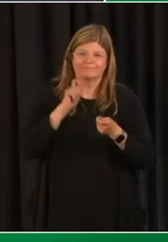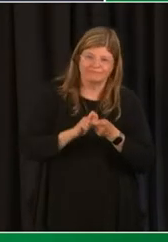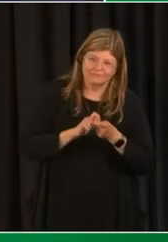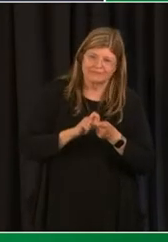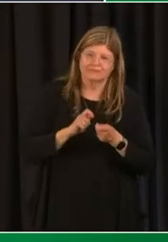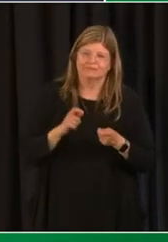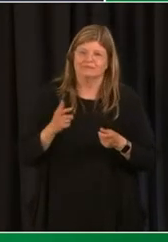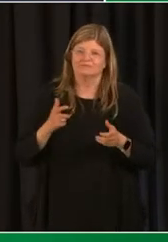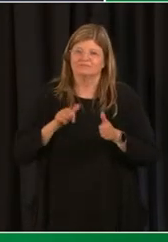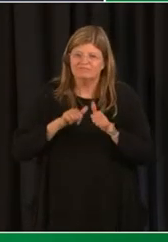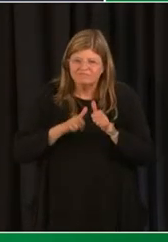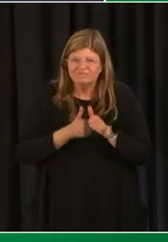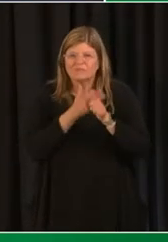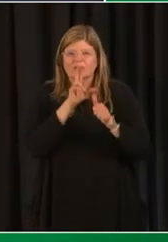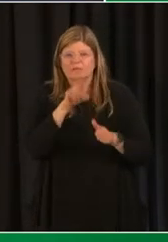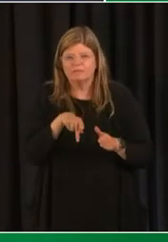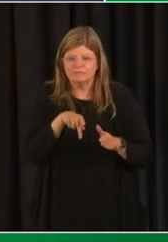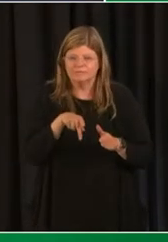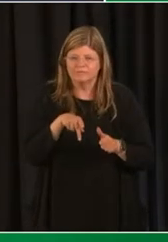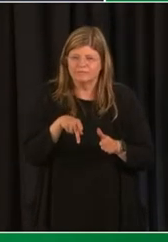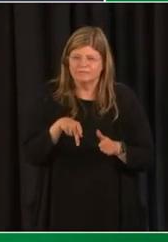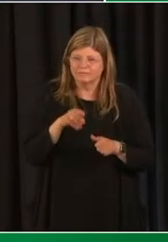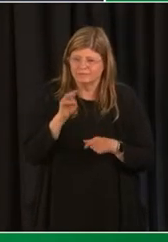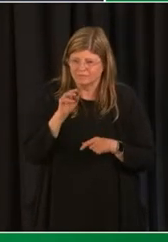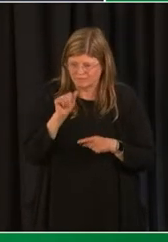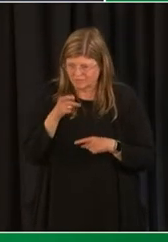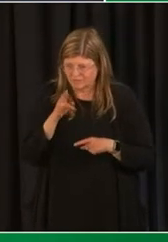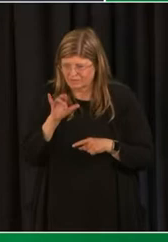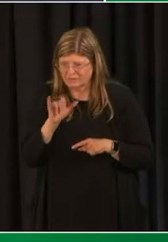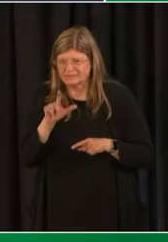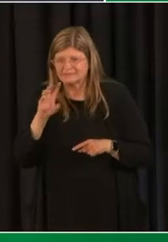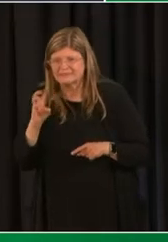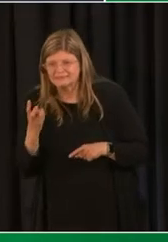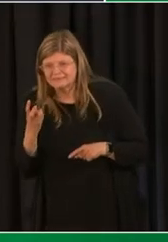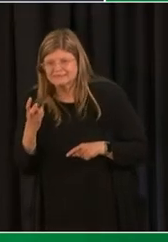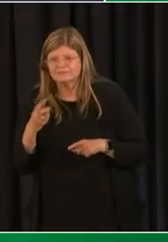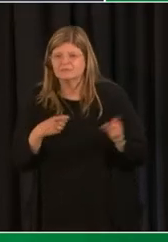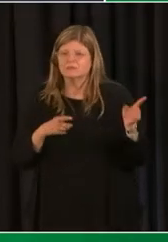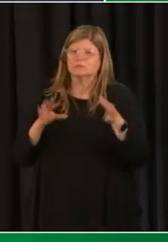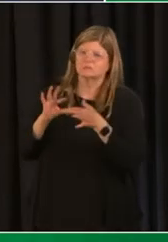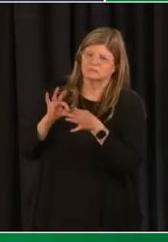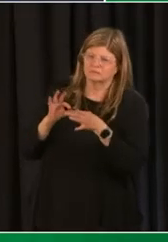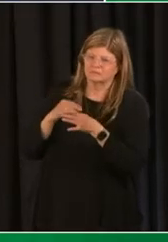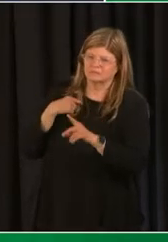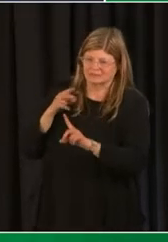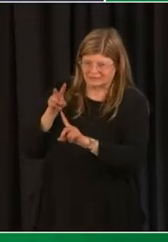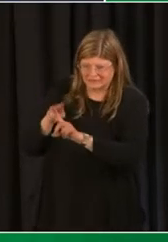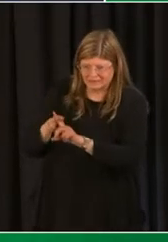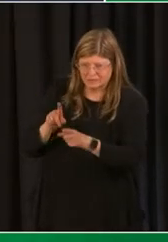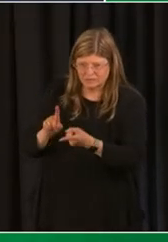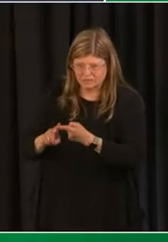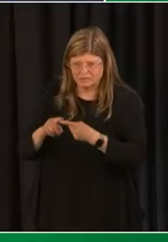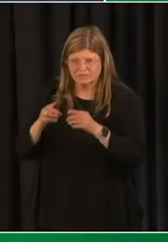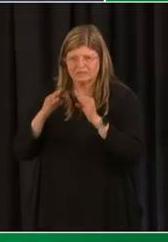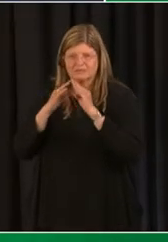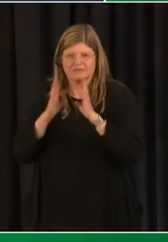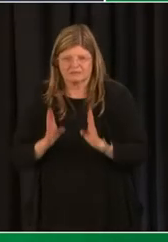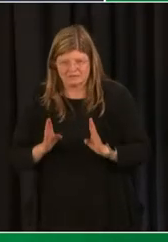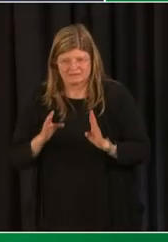Then I did a follow-up email April 6th, and then they said that I was assigned to the Housing Counseling